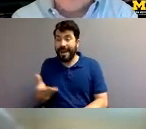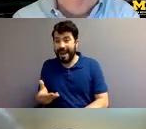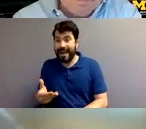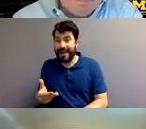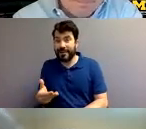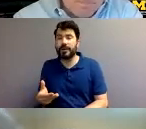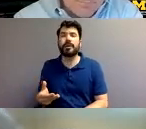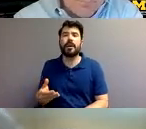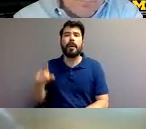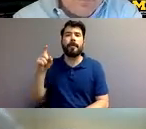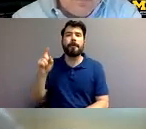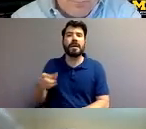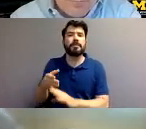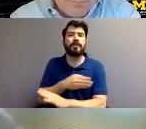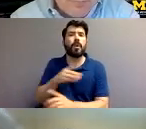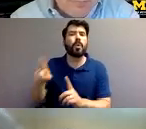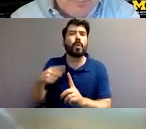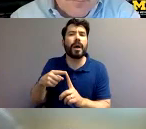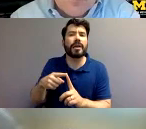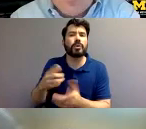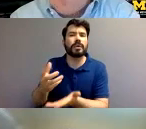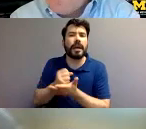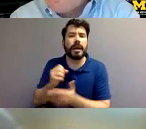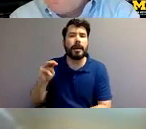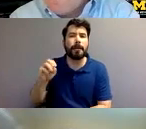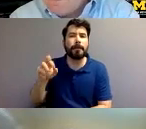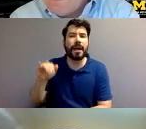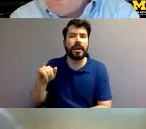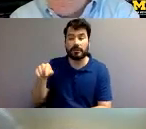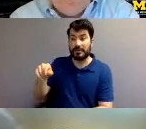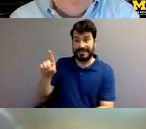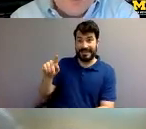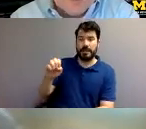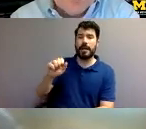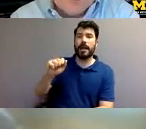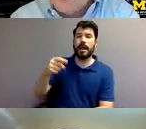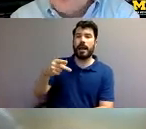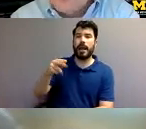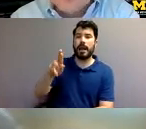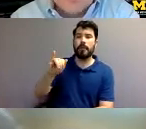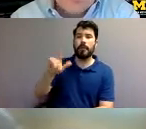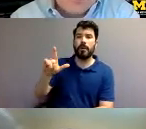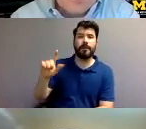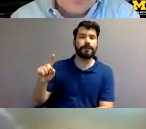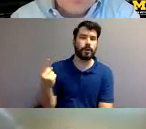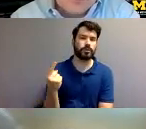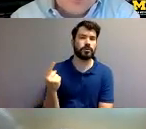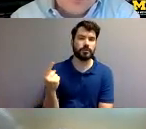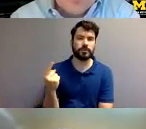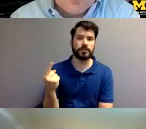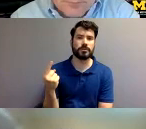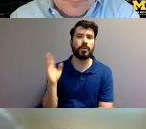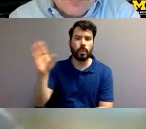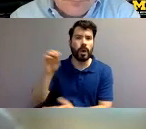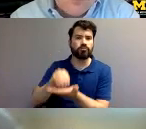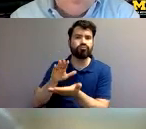merit? I believe that date is April the 1st, and we'll make sure we put it in. It is April the 1st. If you're